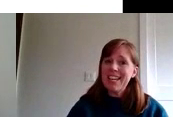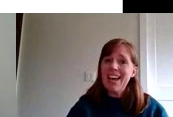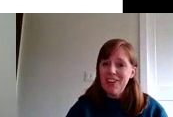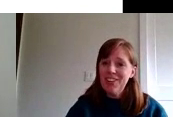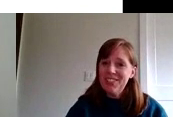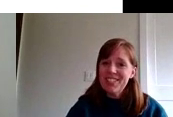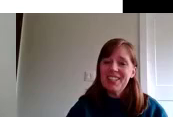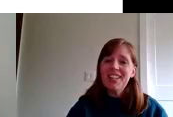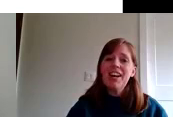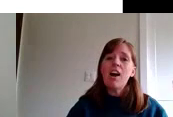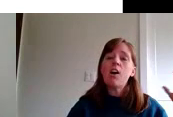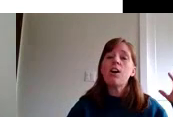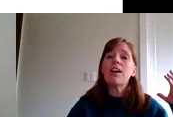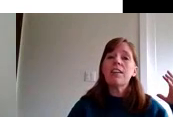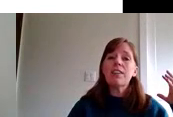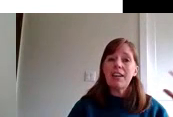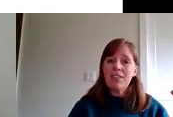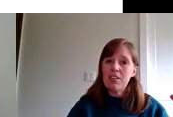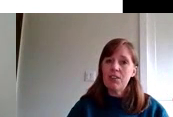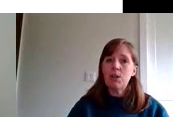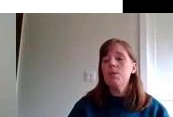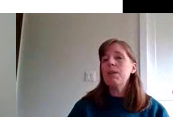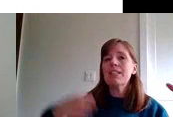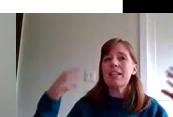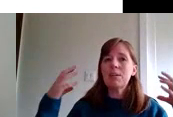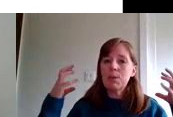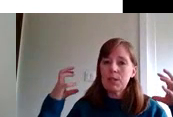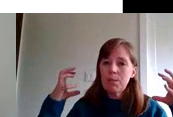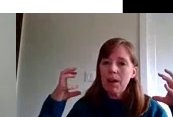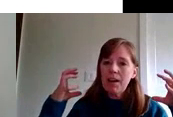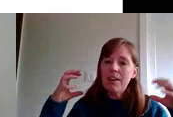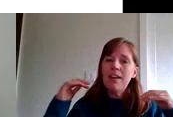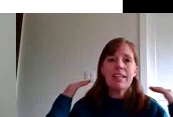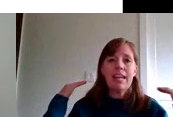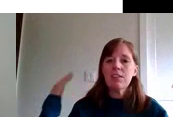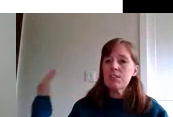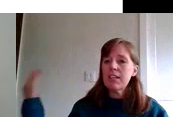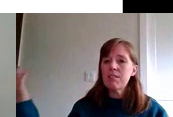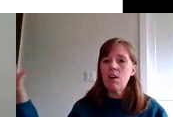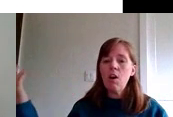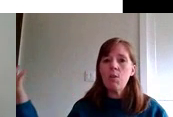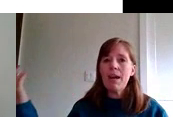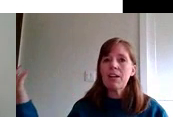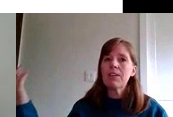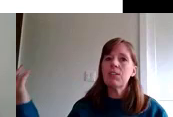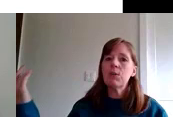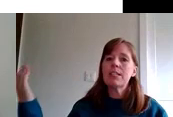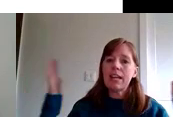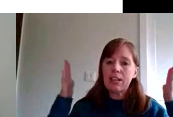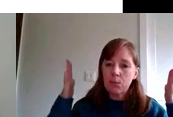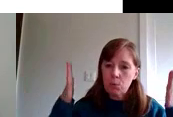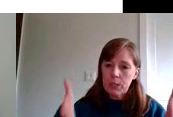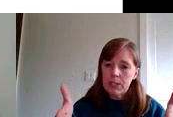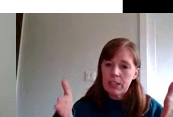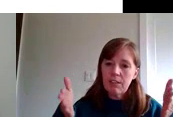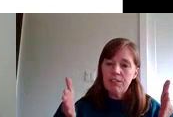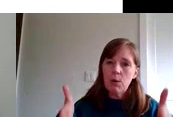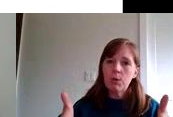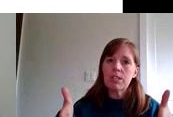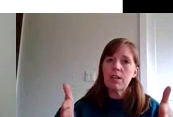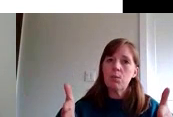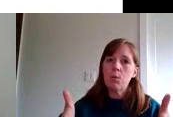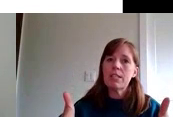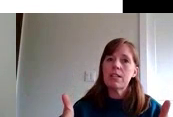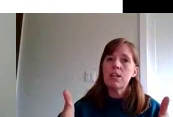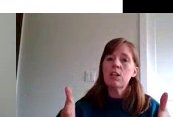noise canceling headphones are a lifesaver because I can put them on, it cancels out all the background noise, and I can